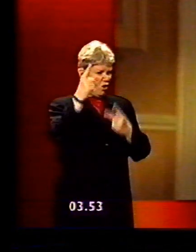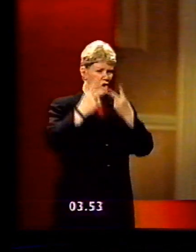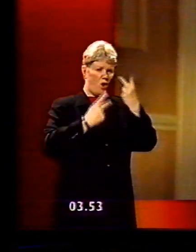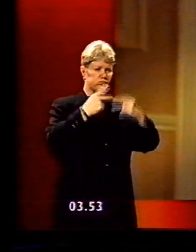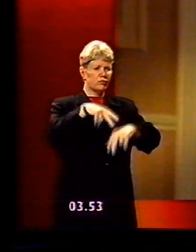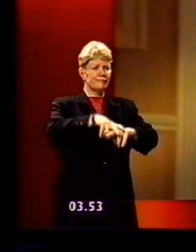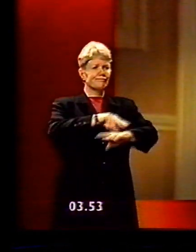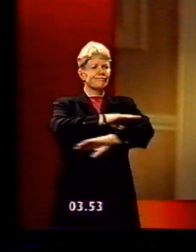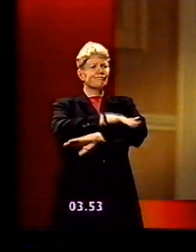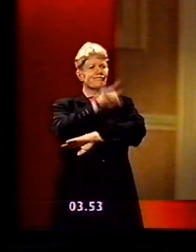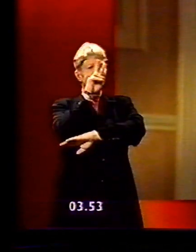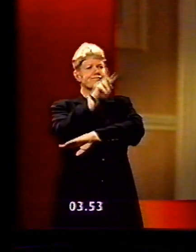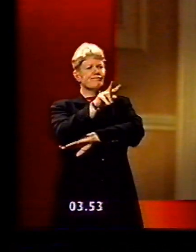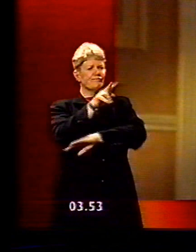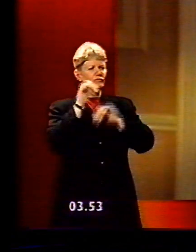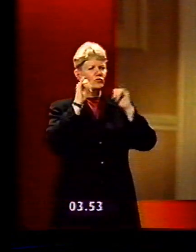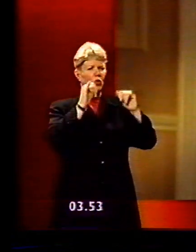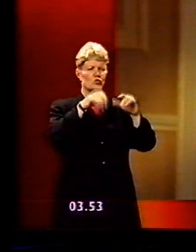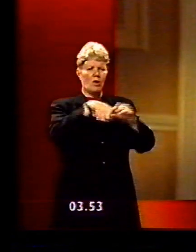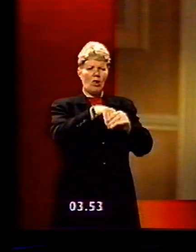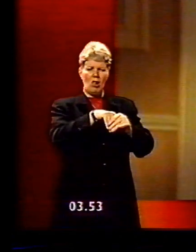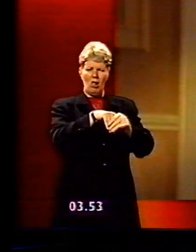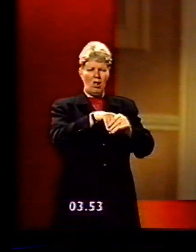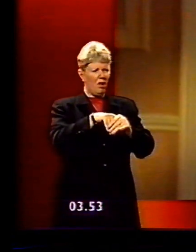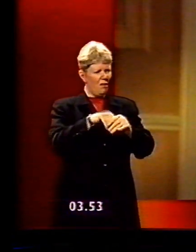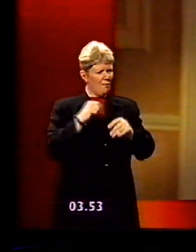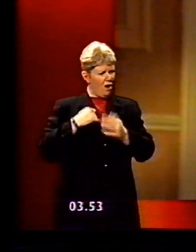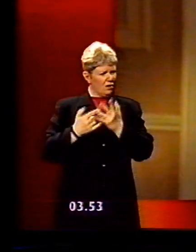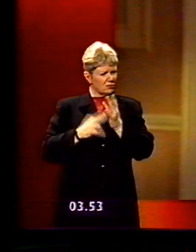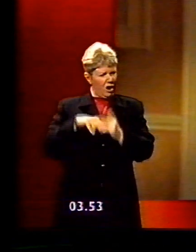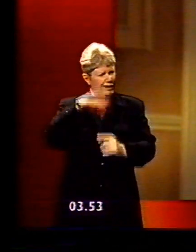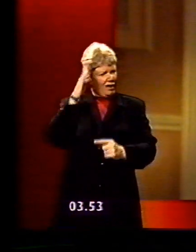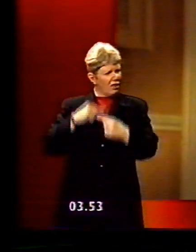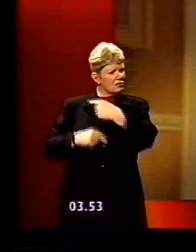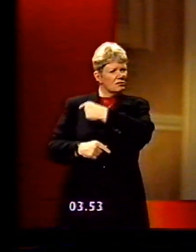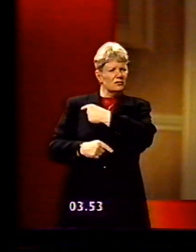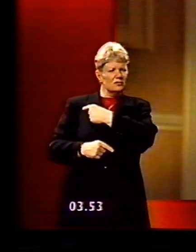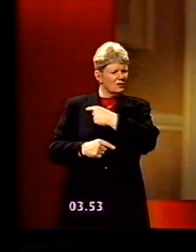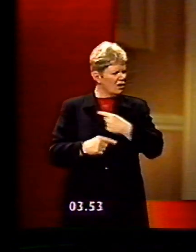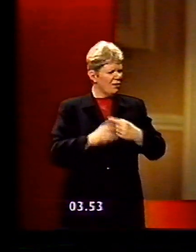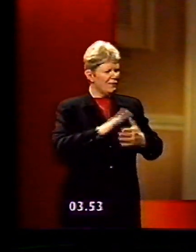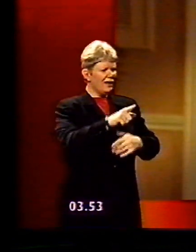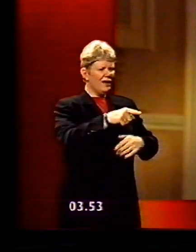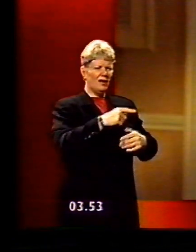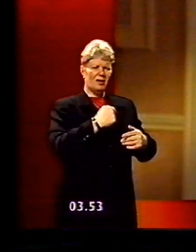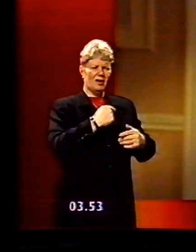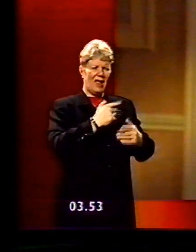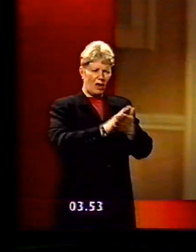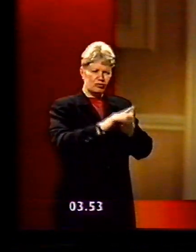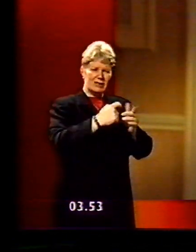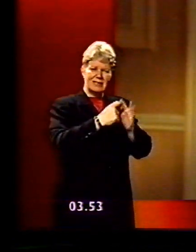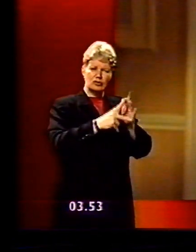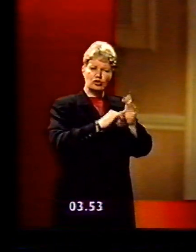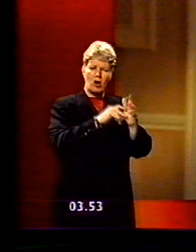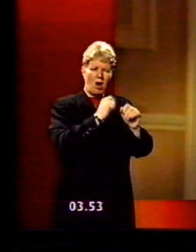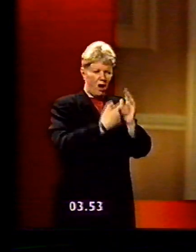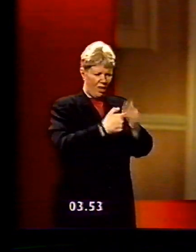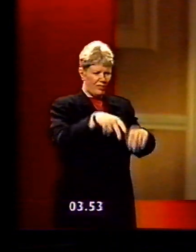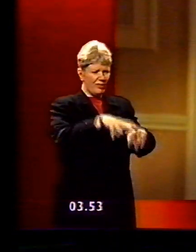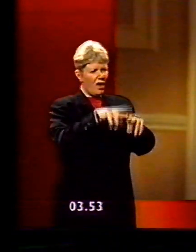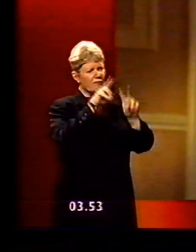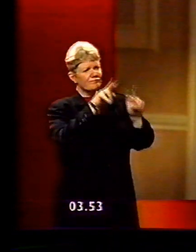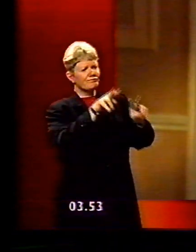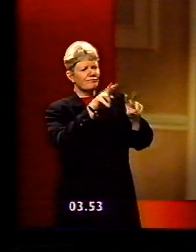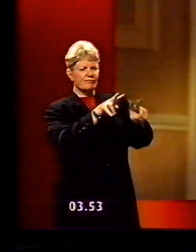enjoying himself. He was having a social event. How could he be there when the life of my son could have